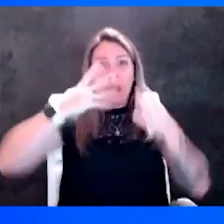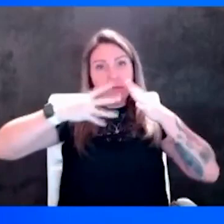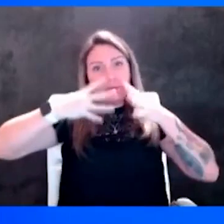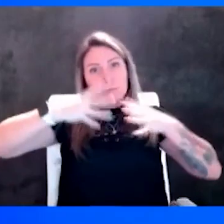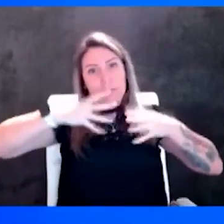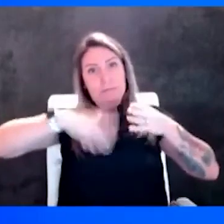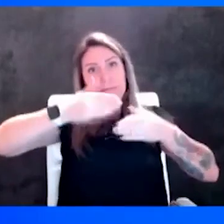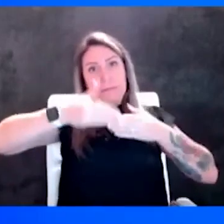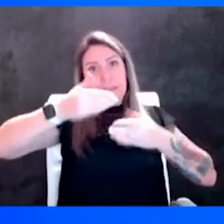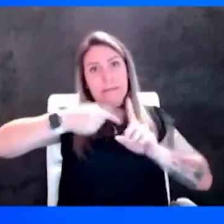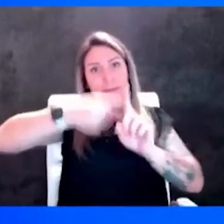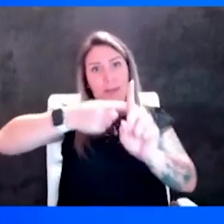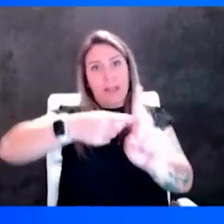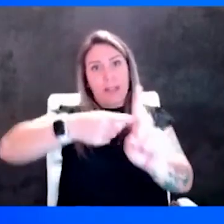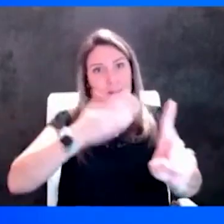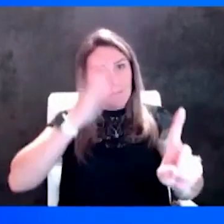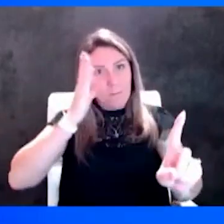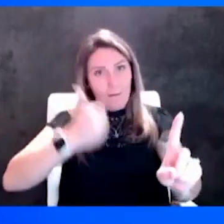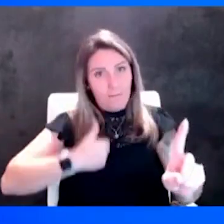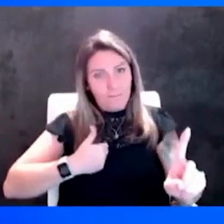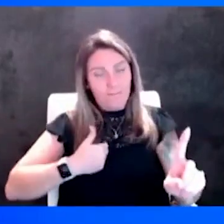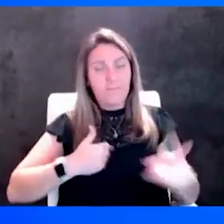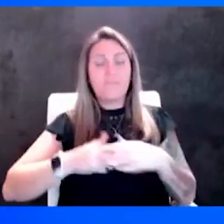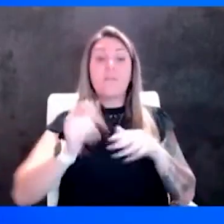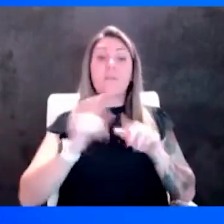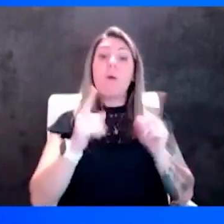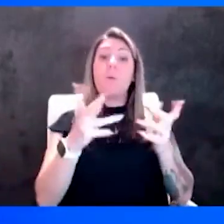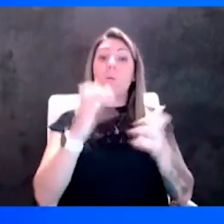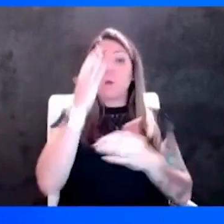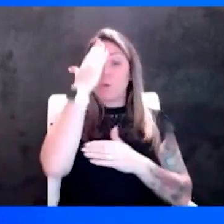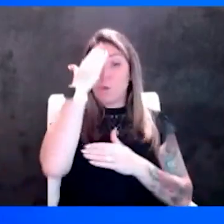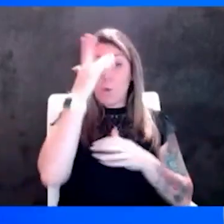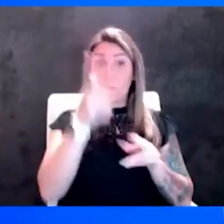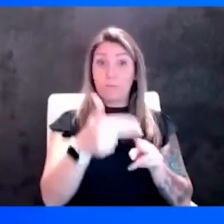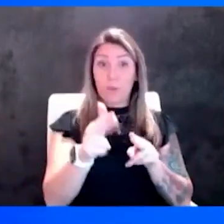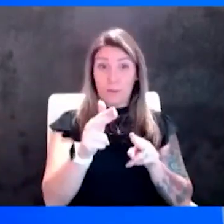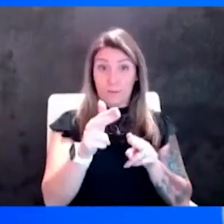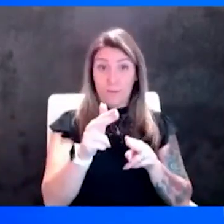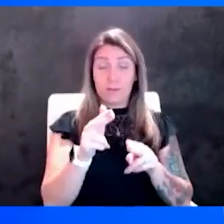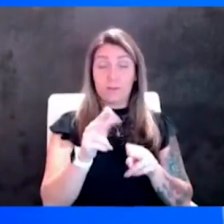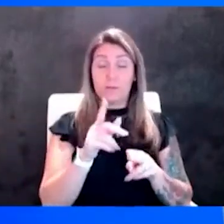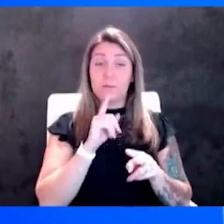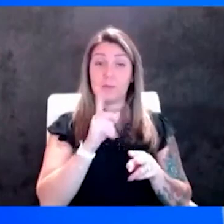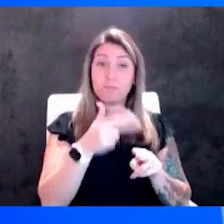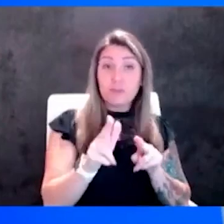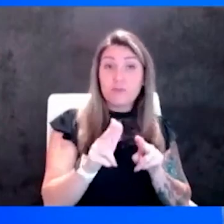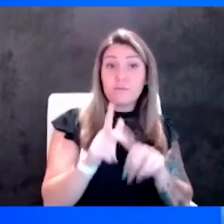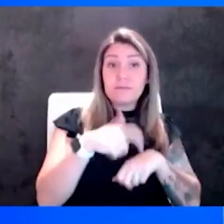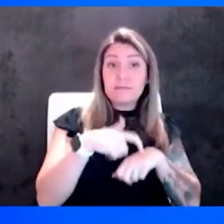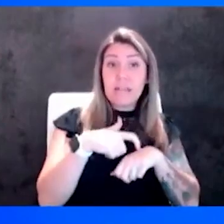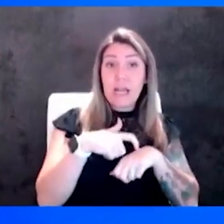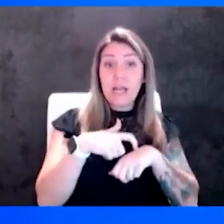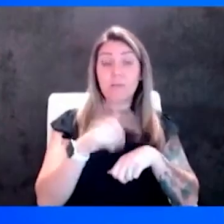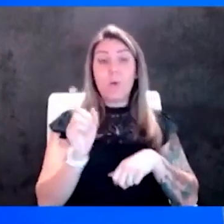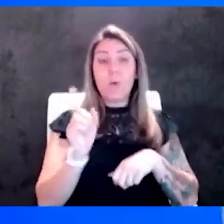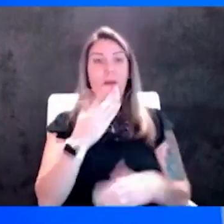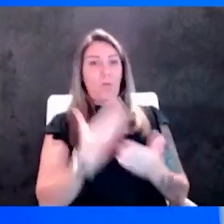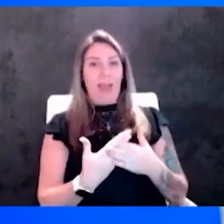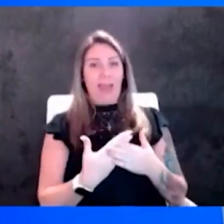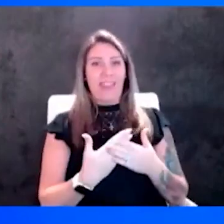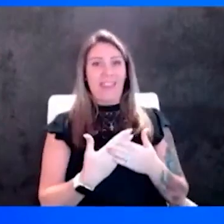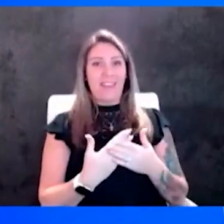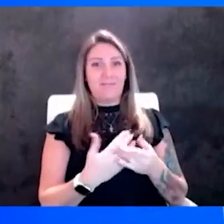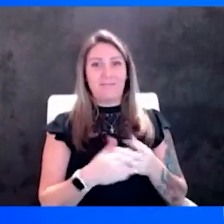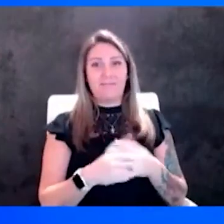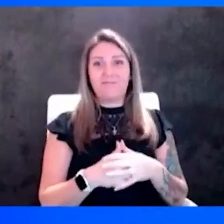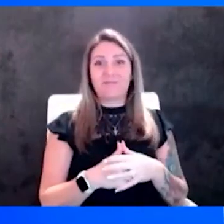What we really want to know is that there are those brief, seems very brief sometimes, periods where they're well. And that's what, if they got